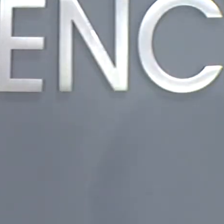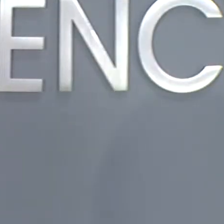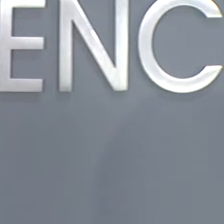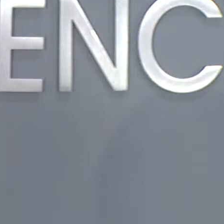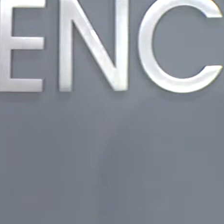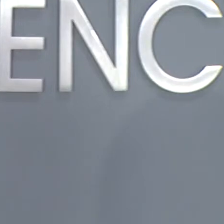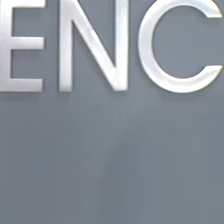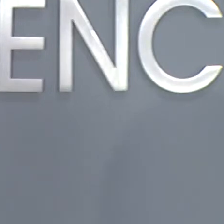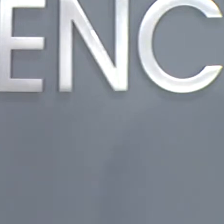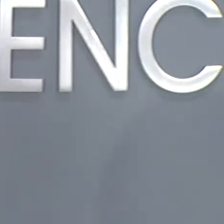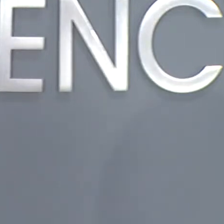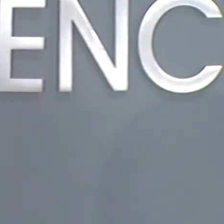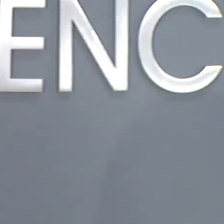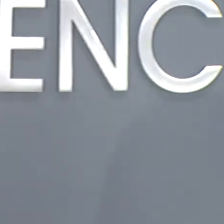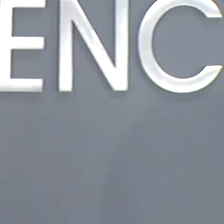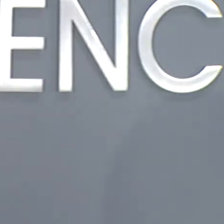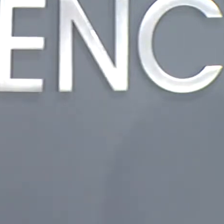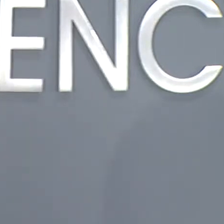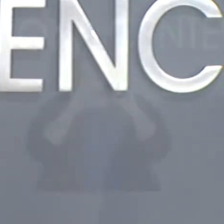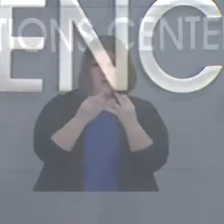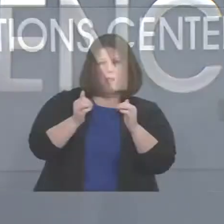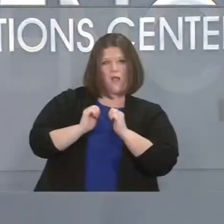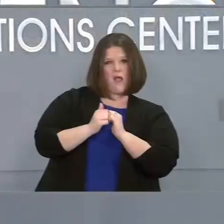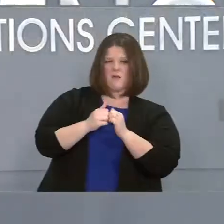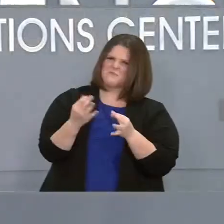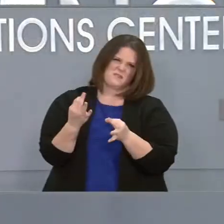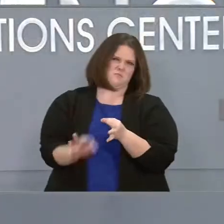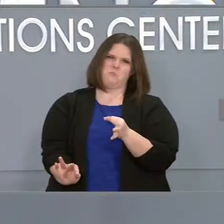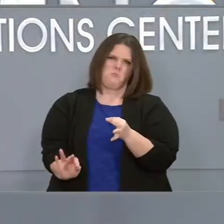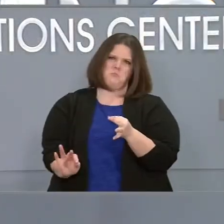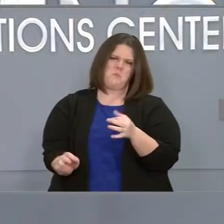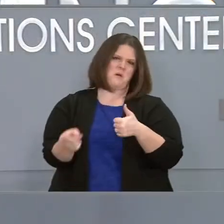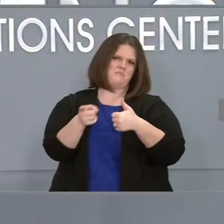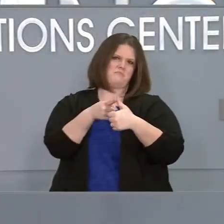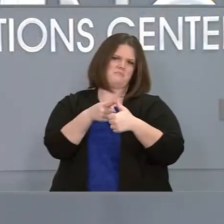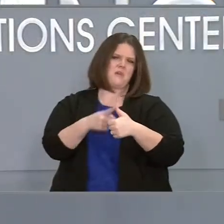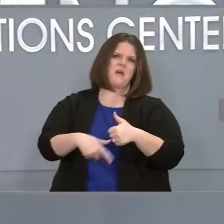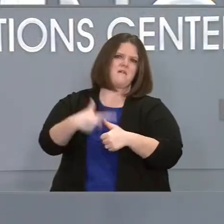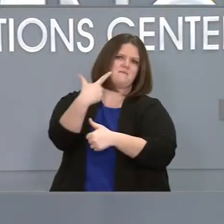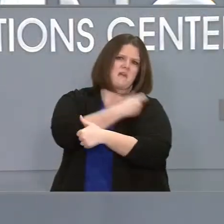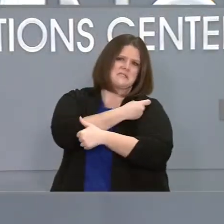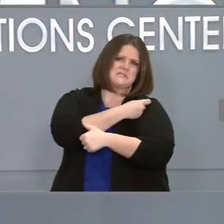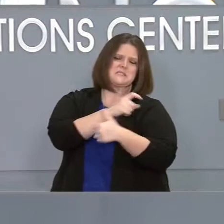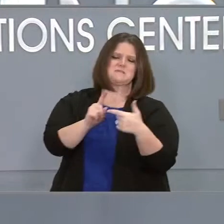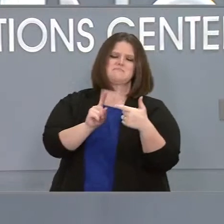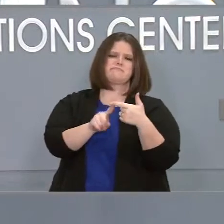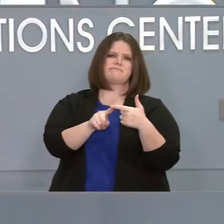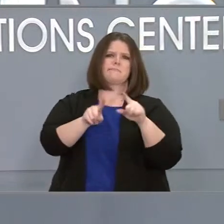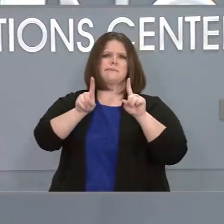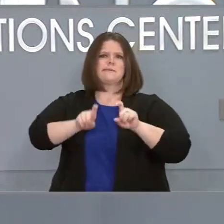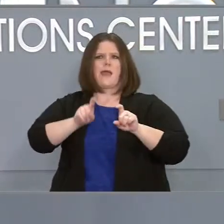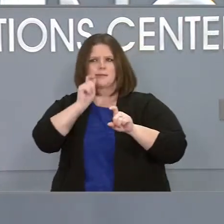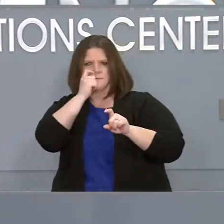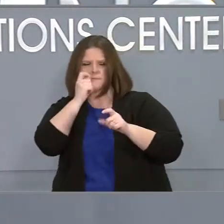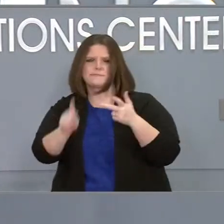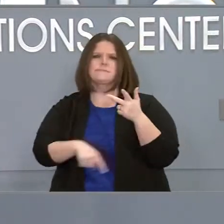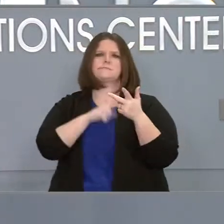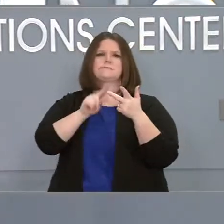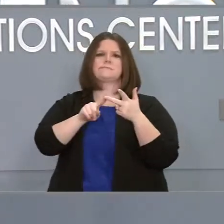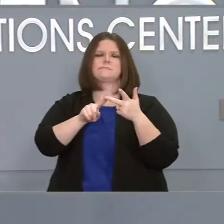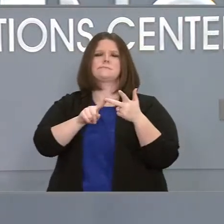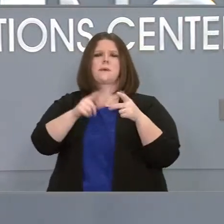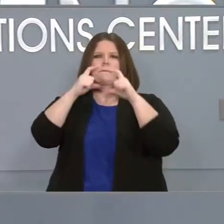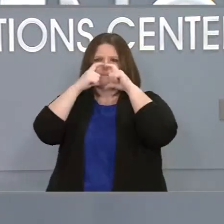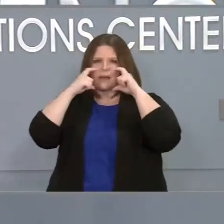friends by doing some simple things: getting vaccinated, getting tested, and wearing a mask. First, getting vaccinated